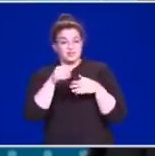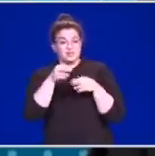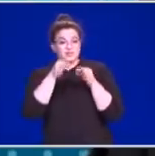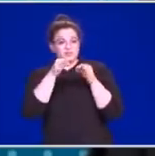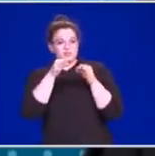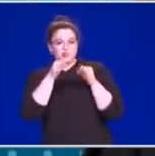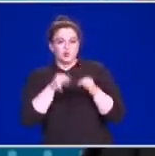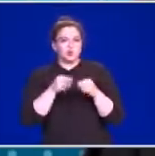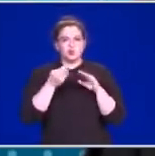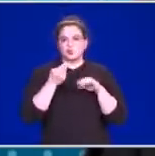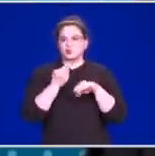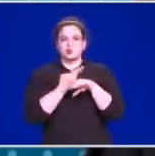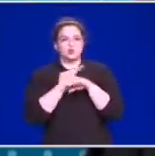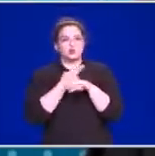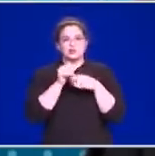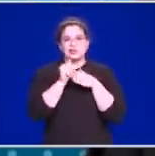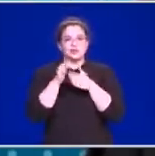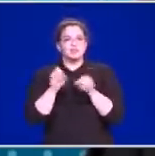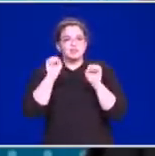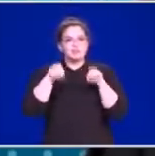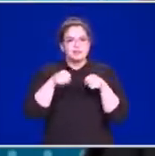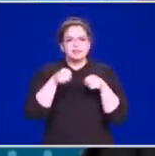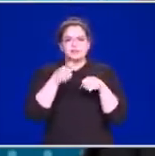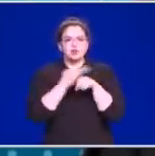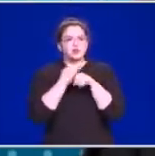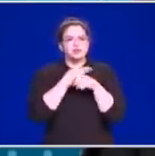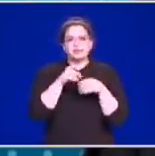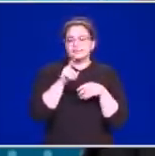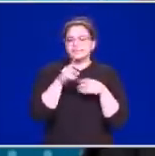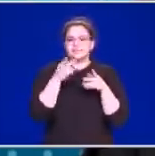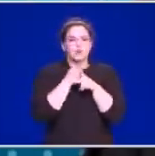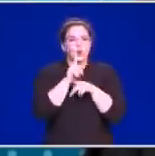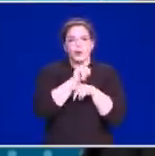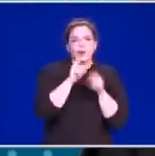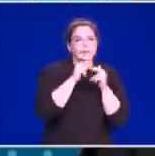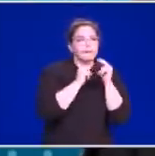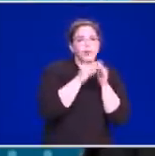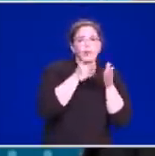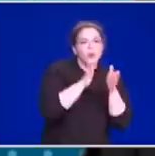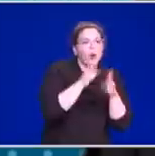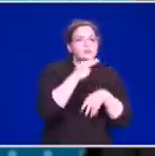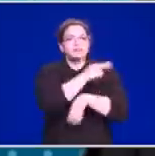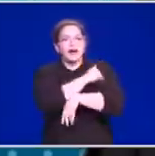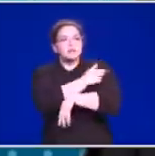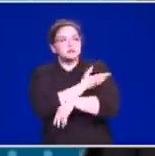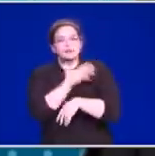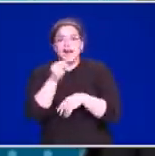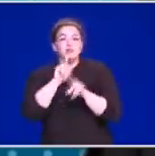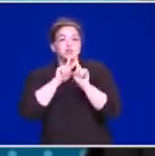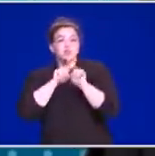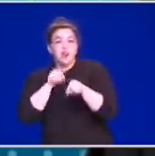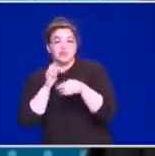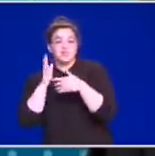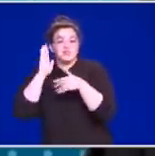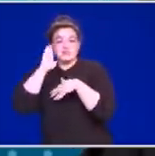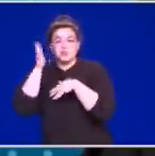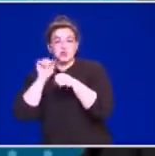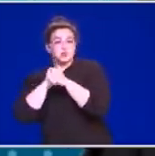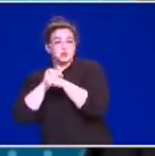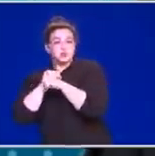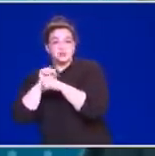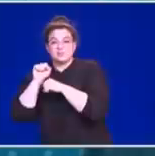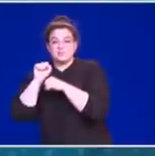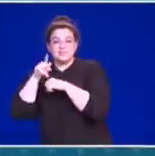decisions such as where to build roads and hospitals, and even how to respond to natural disasters and future pandemics.